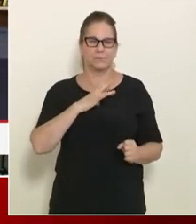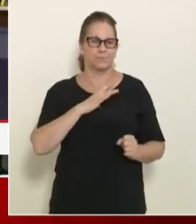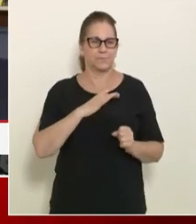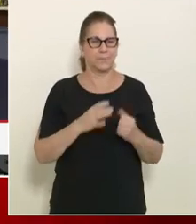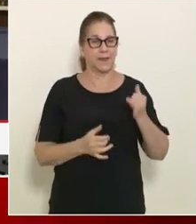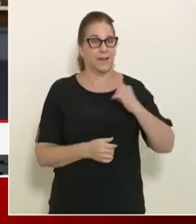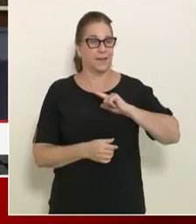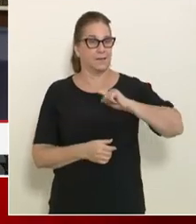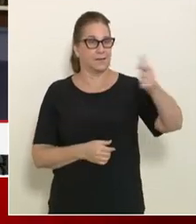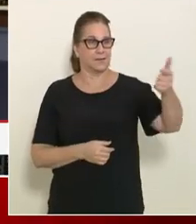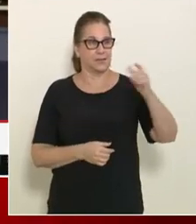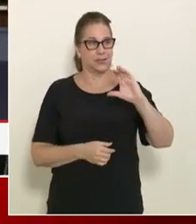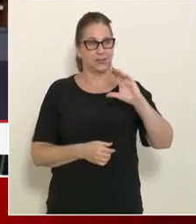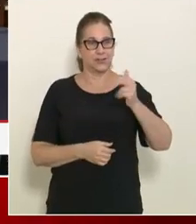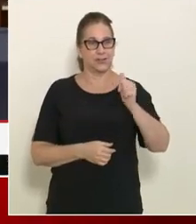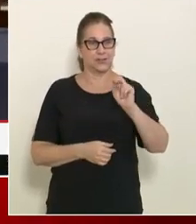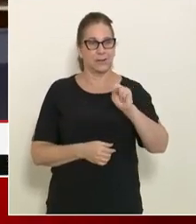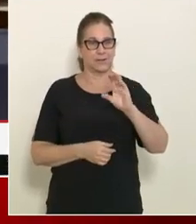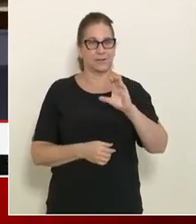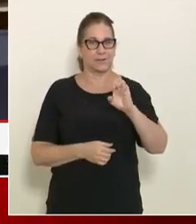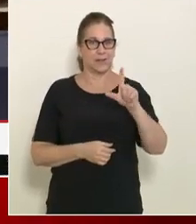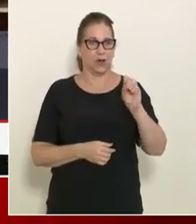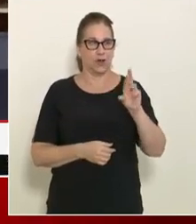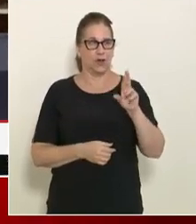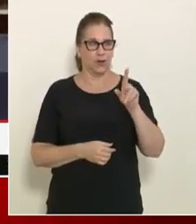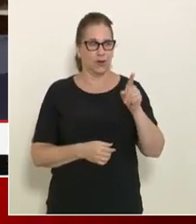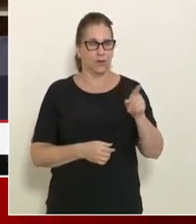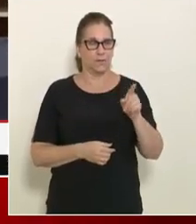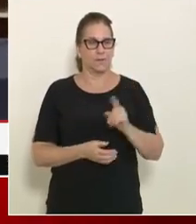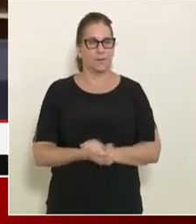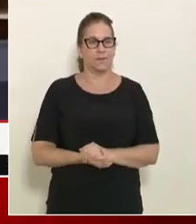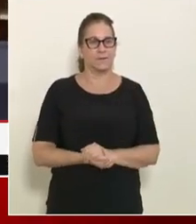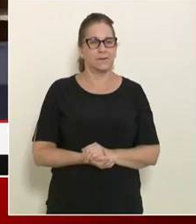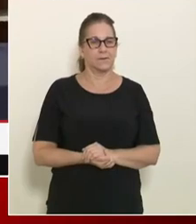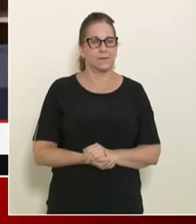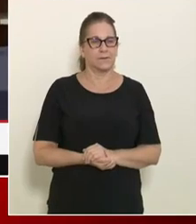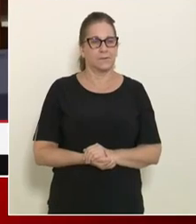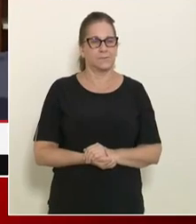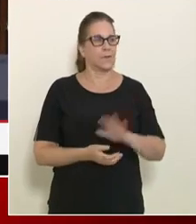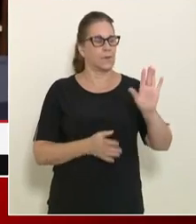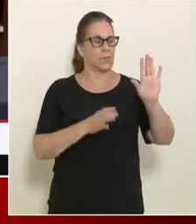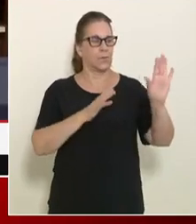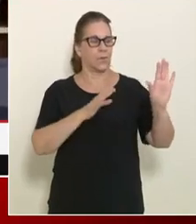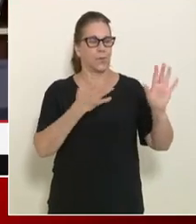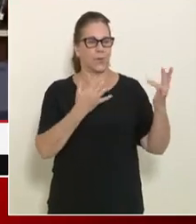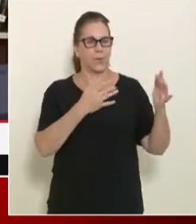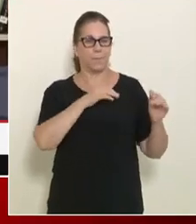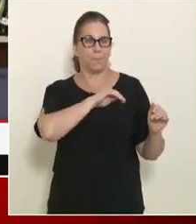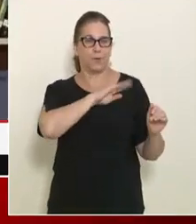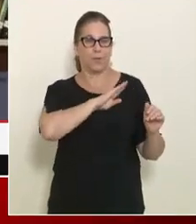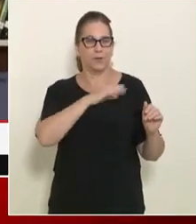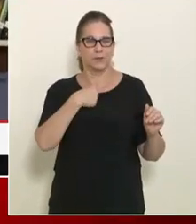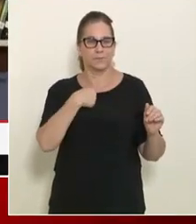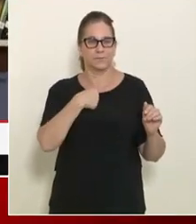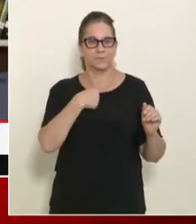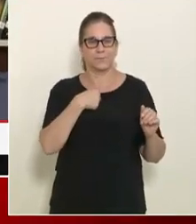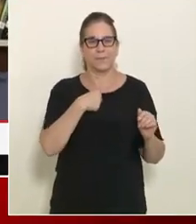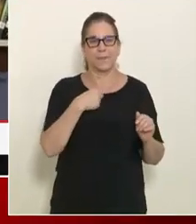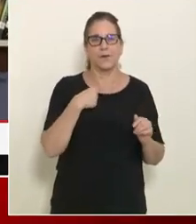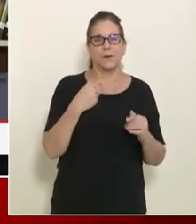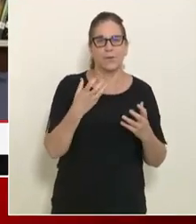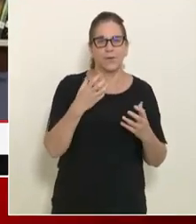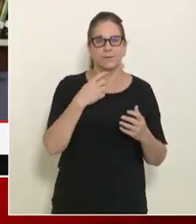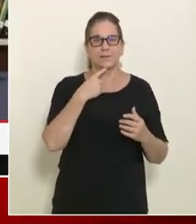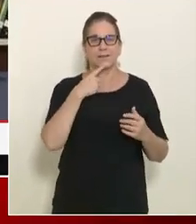Farabee. Let me also add my thanks to you and the entire DCPS team for